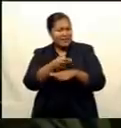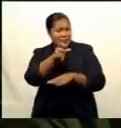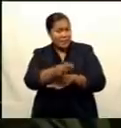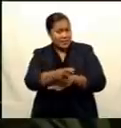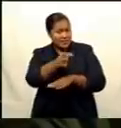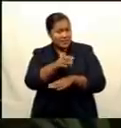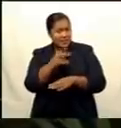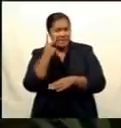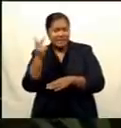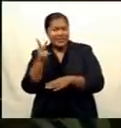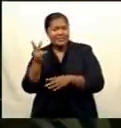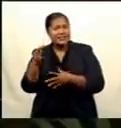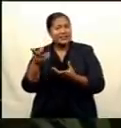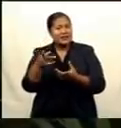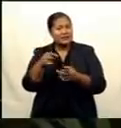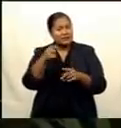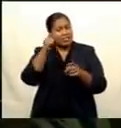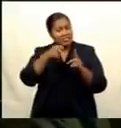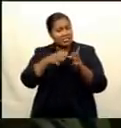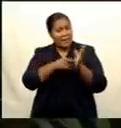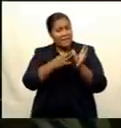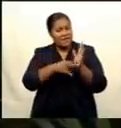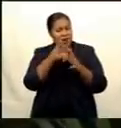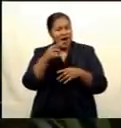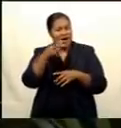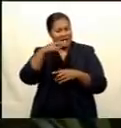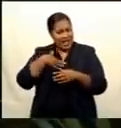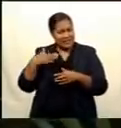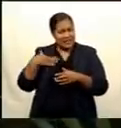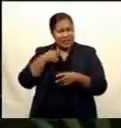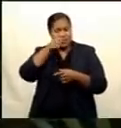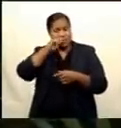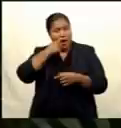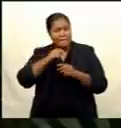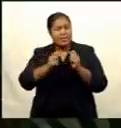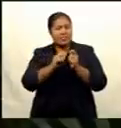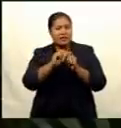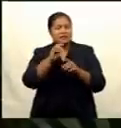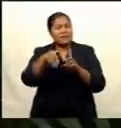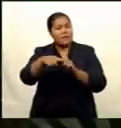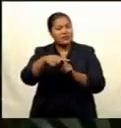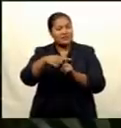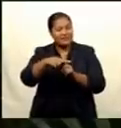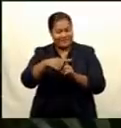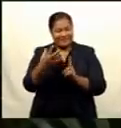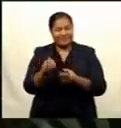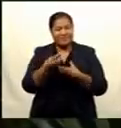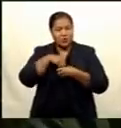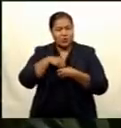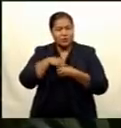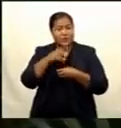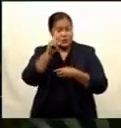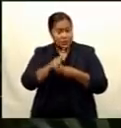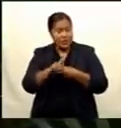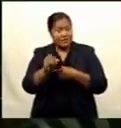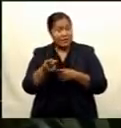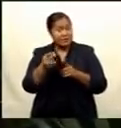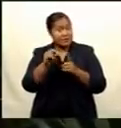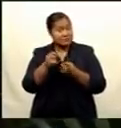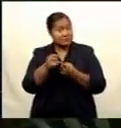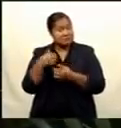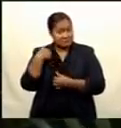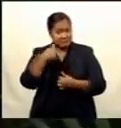visited the Nuffield Health Center in Tamavua, where he was swabbed and tested positive with the virus. Today, a statement from the Republic of